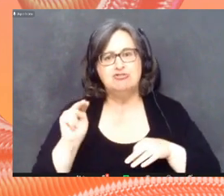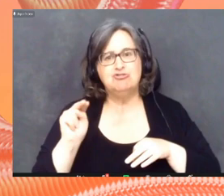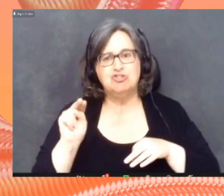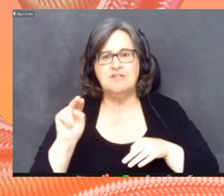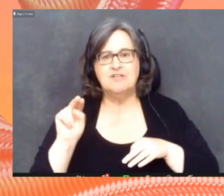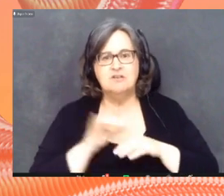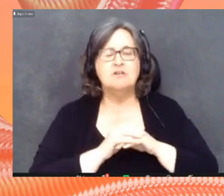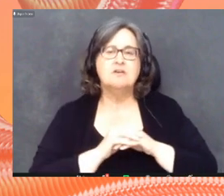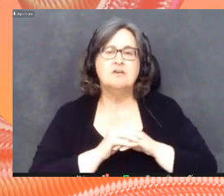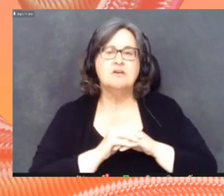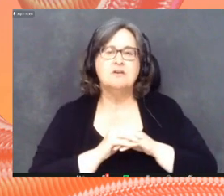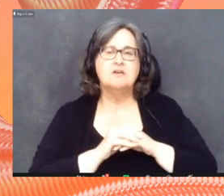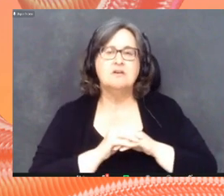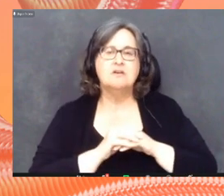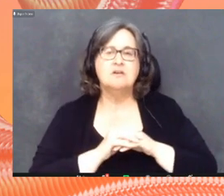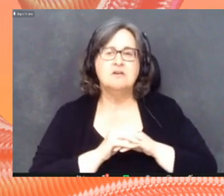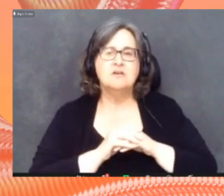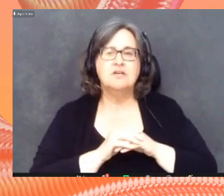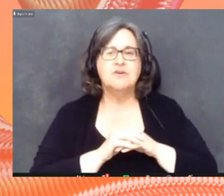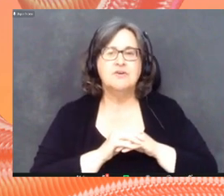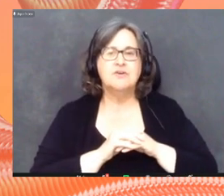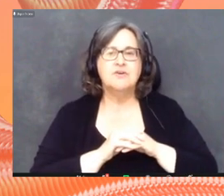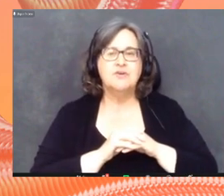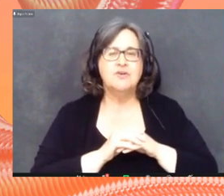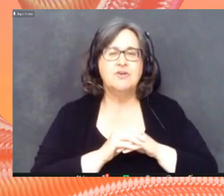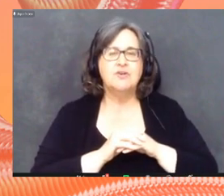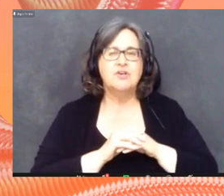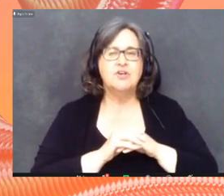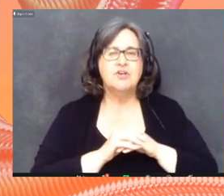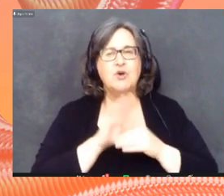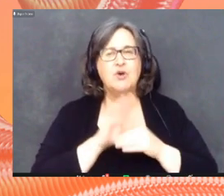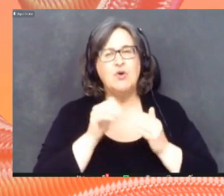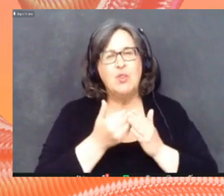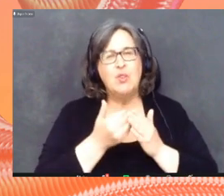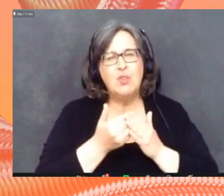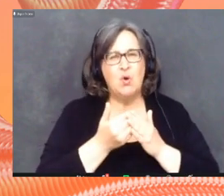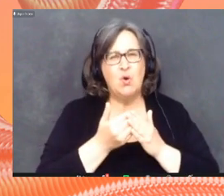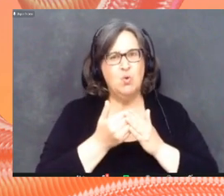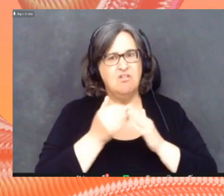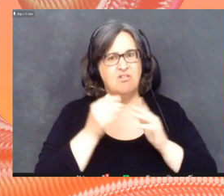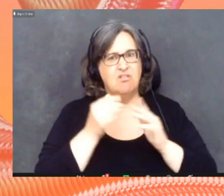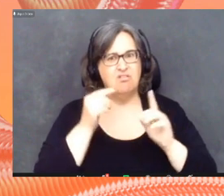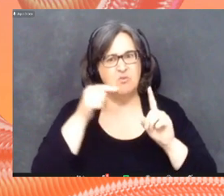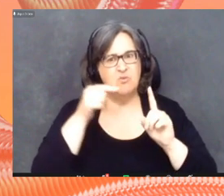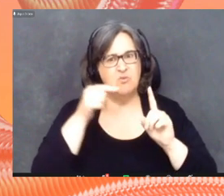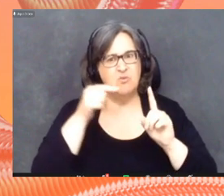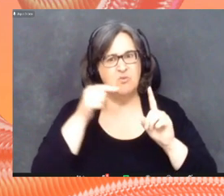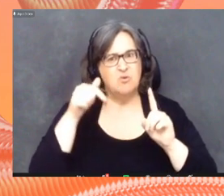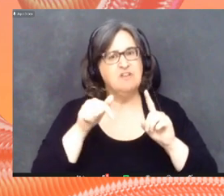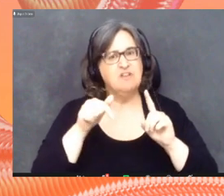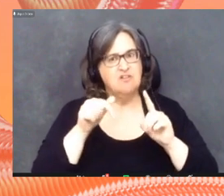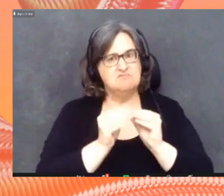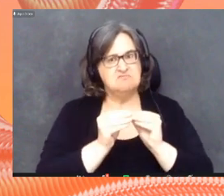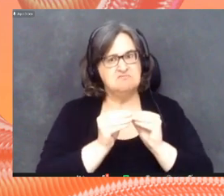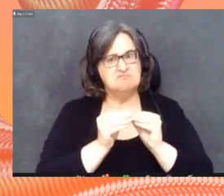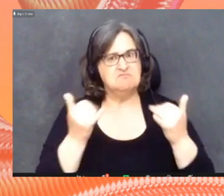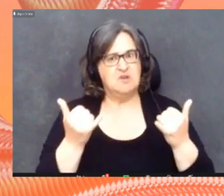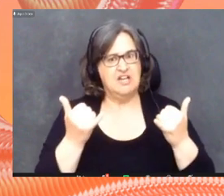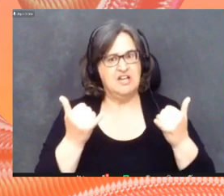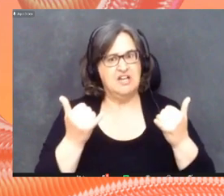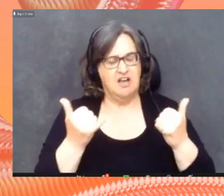like, you know, thinking, and you know, the whole frame of this plenary, right, is like astrology as a technology.